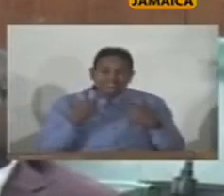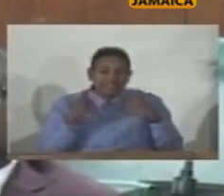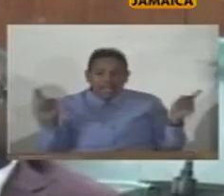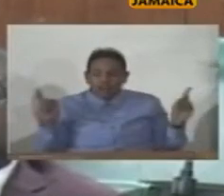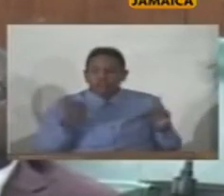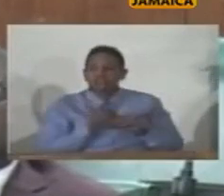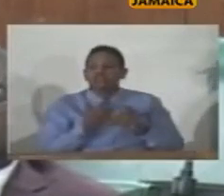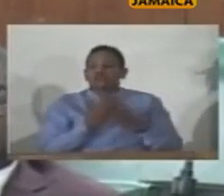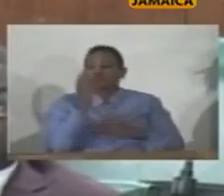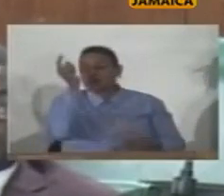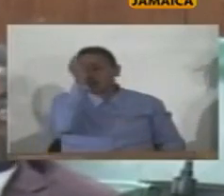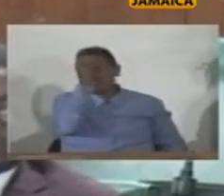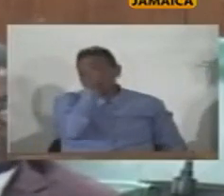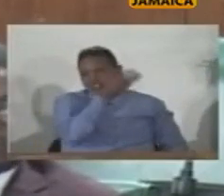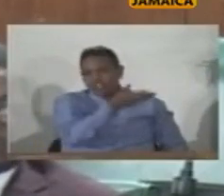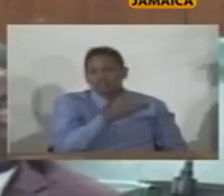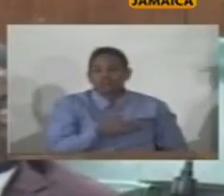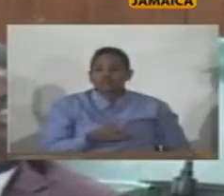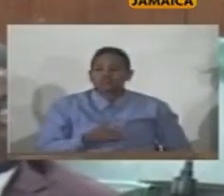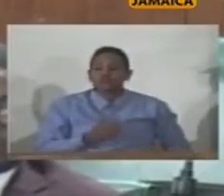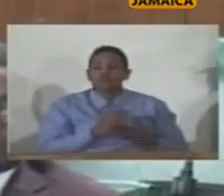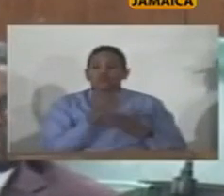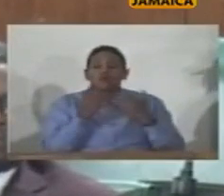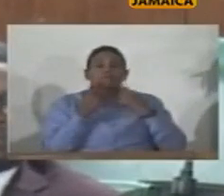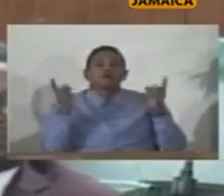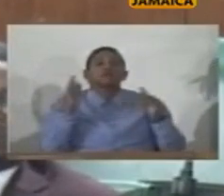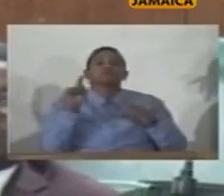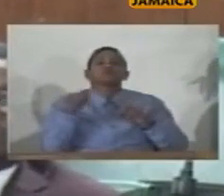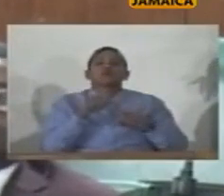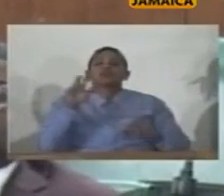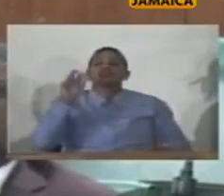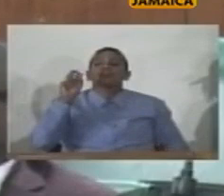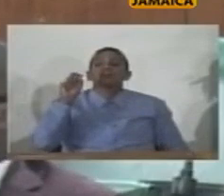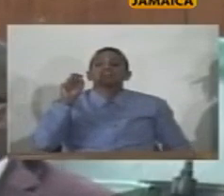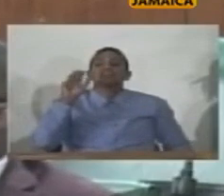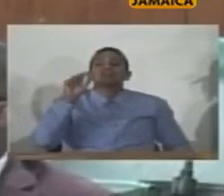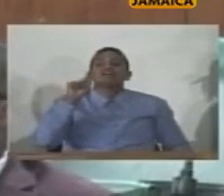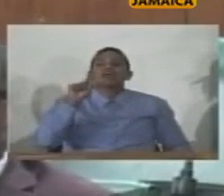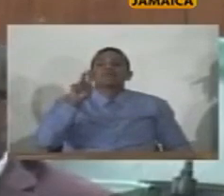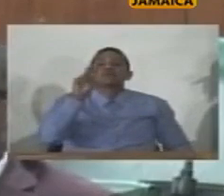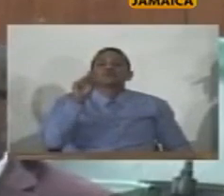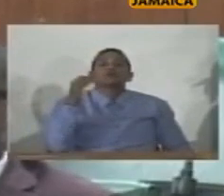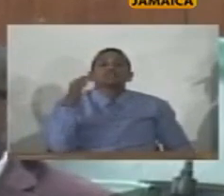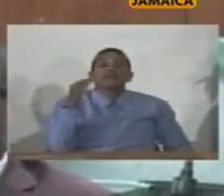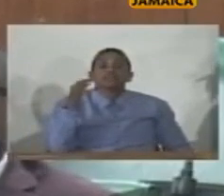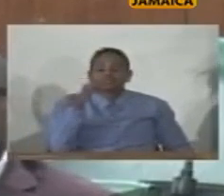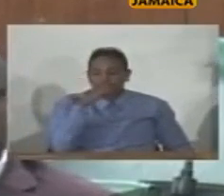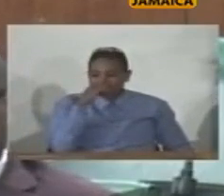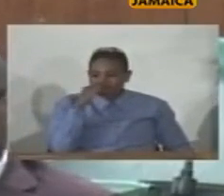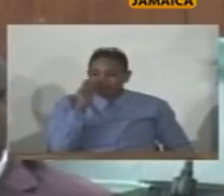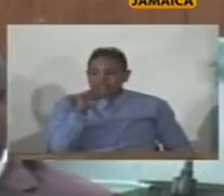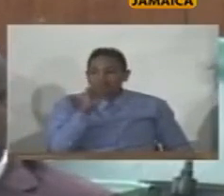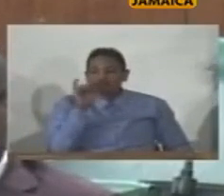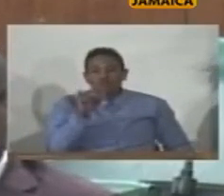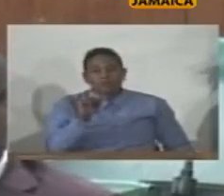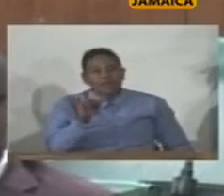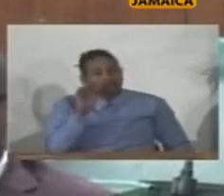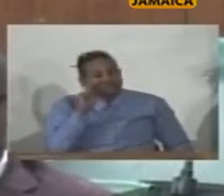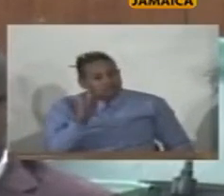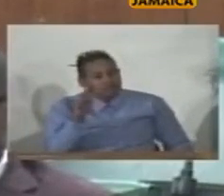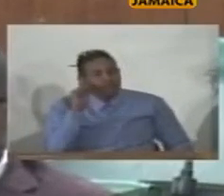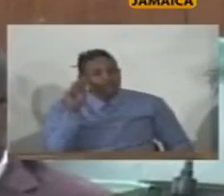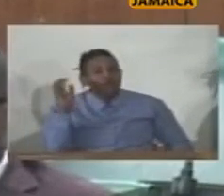by the Governor General by proclamation on the 30th day of April 2019 shall remain in force for a